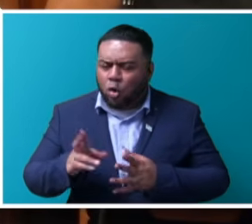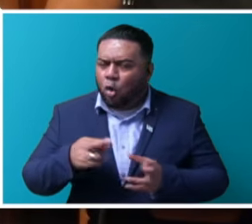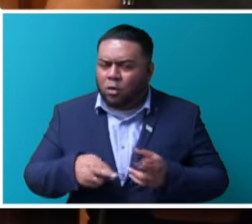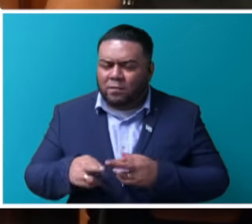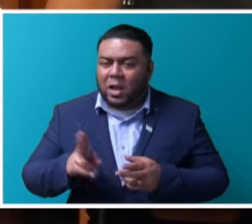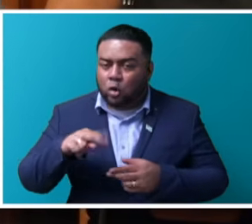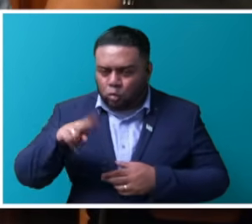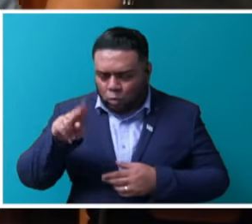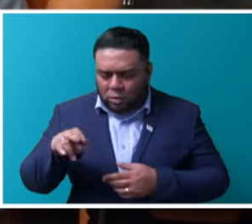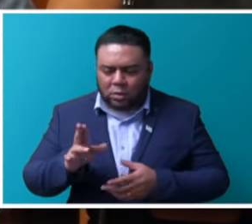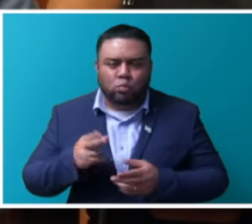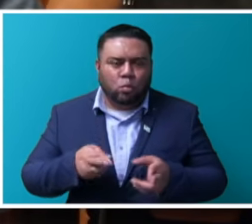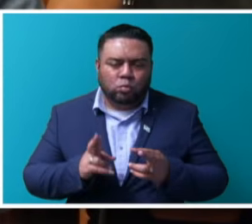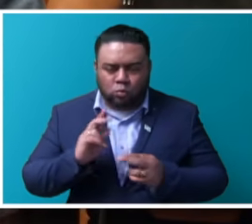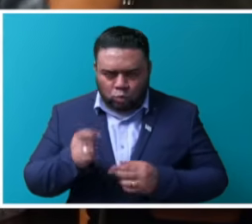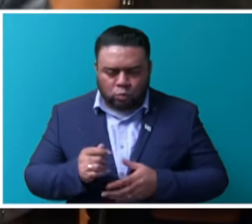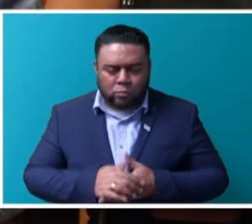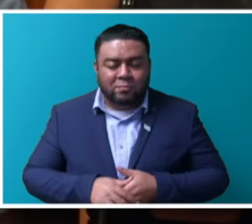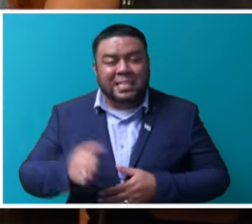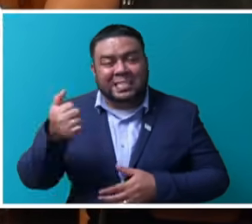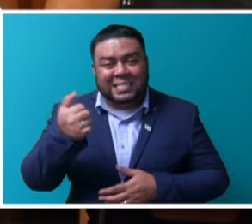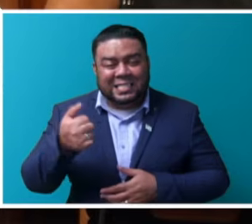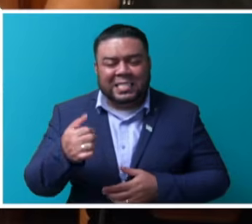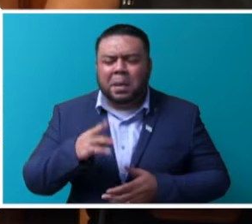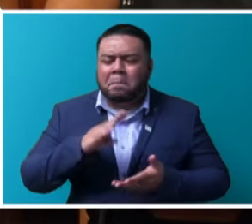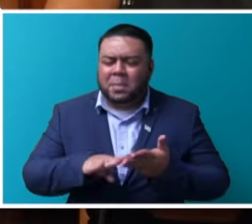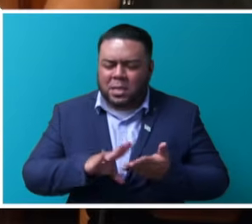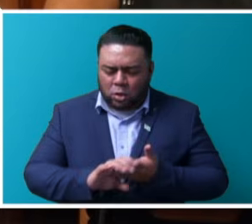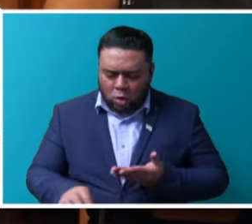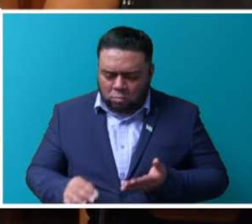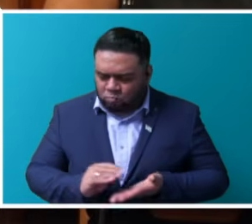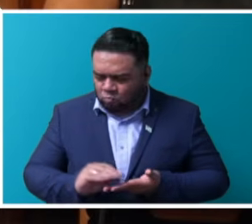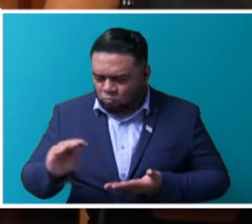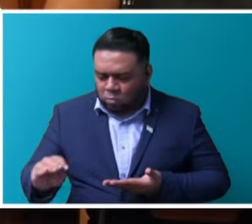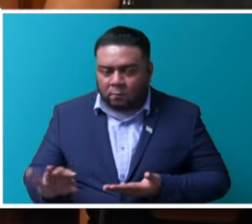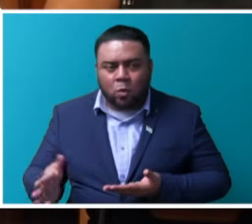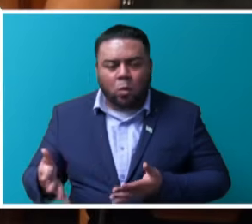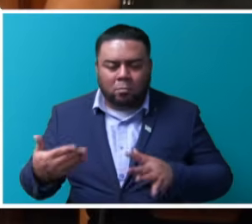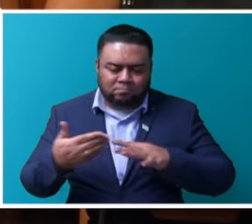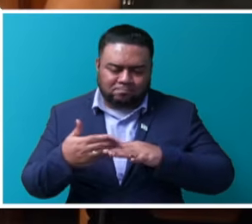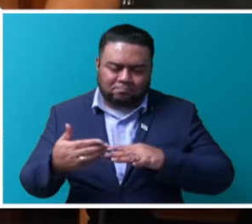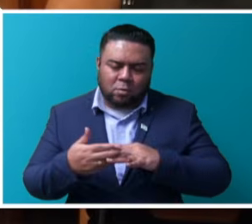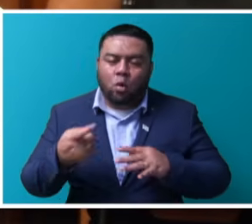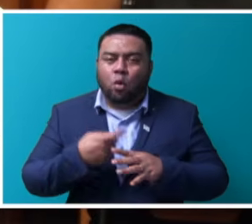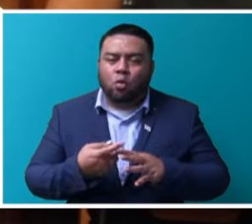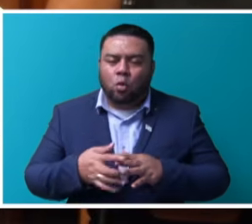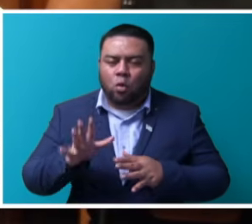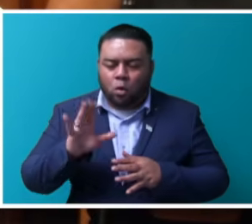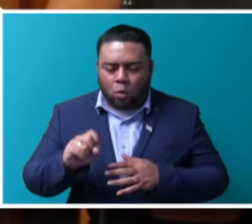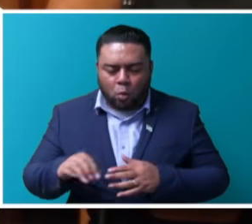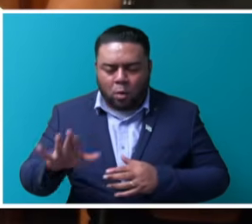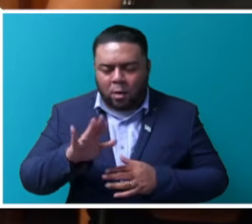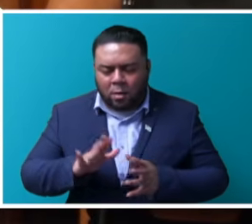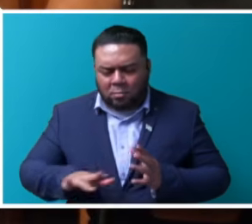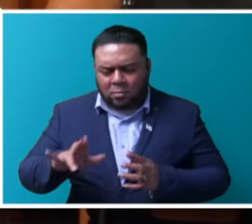Nasori. A sum of $16 million is provided for the maintenance of our jetties in Koro, Moala, Loma Loma, Vunisea,